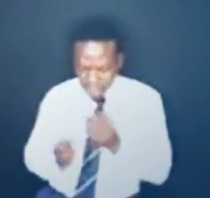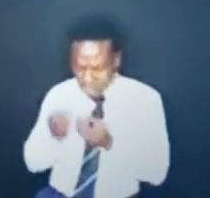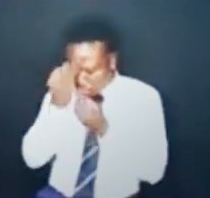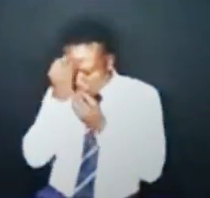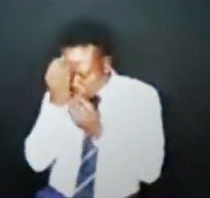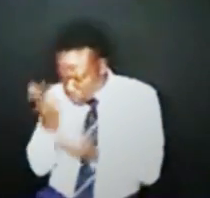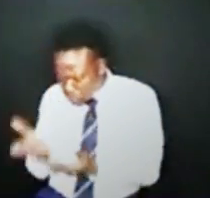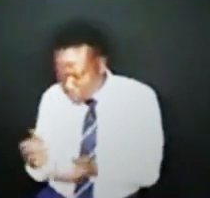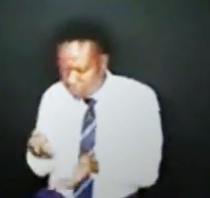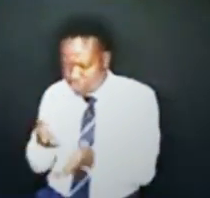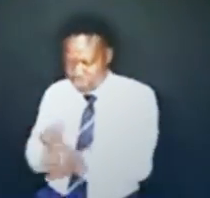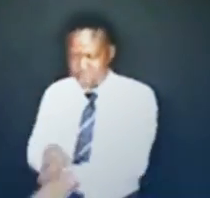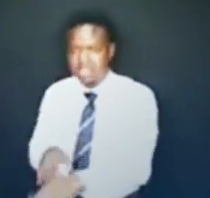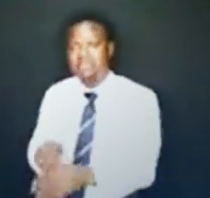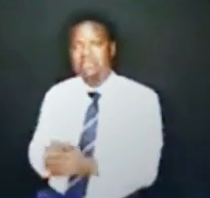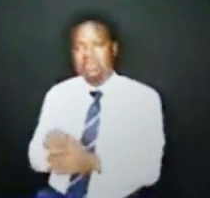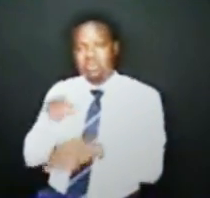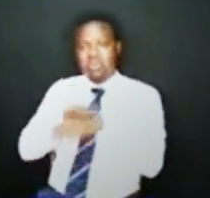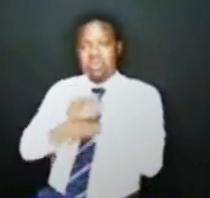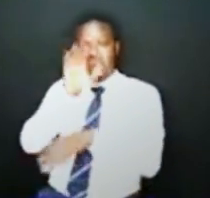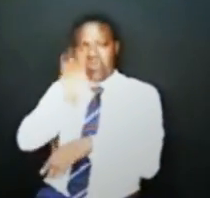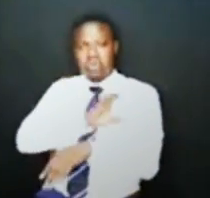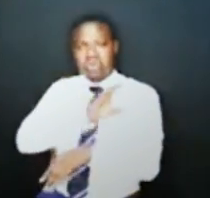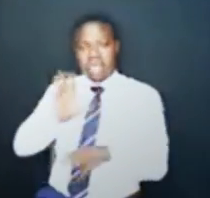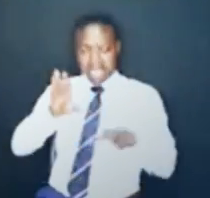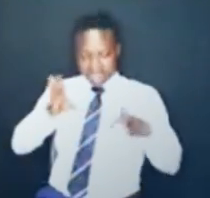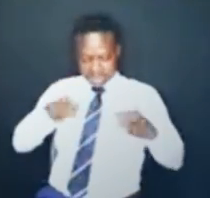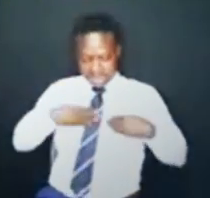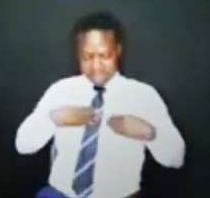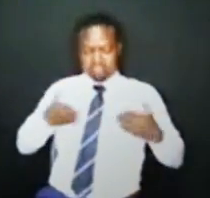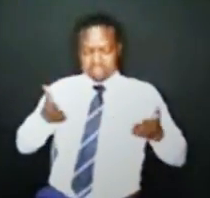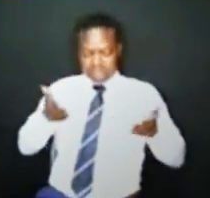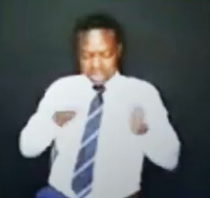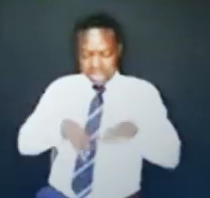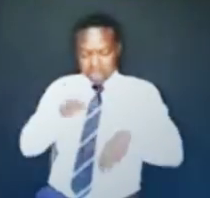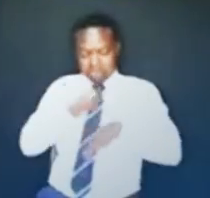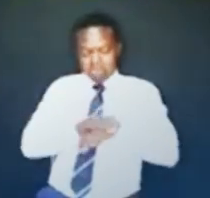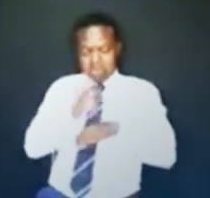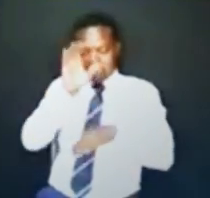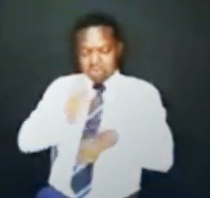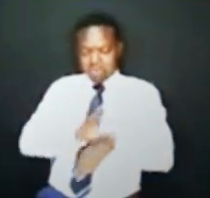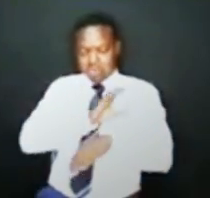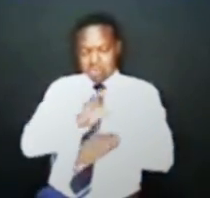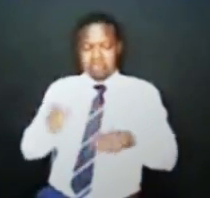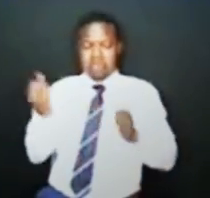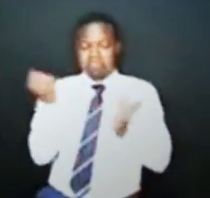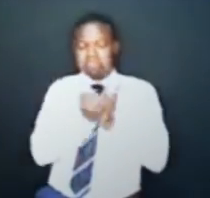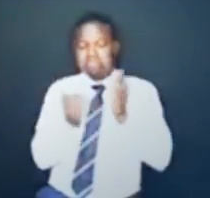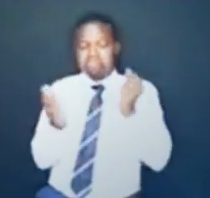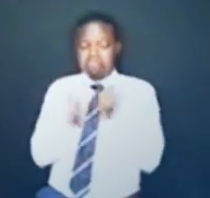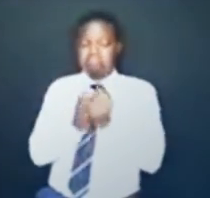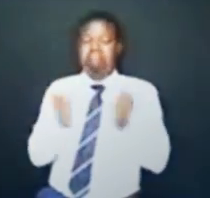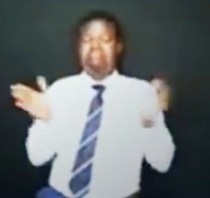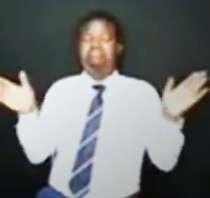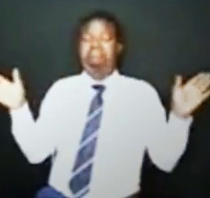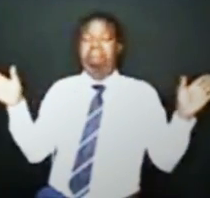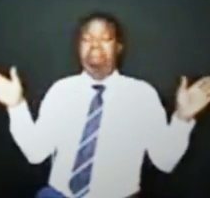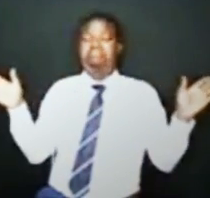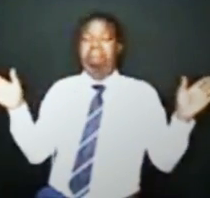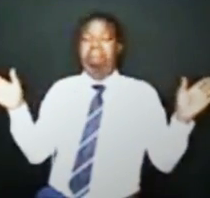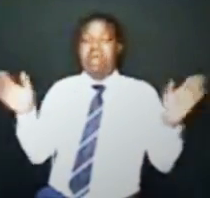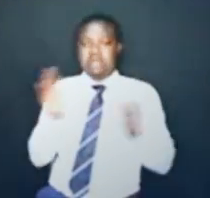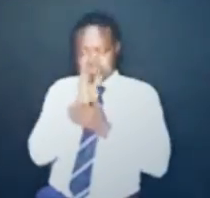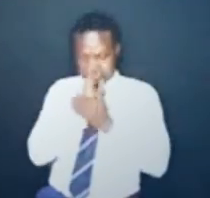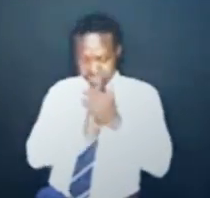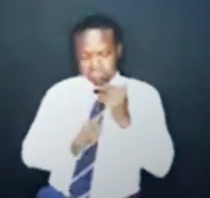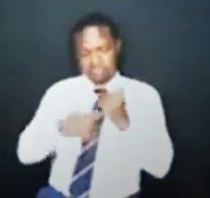death, even death on the cross. Now, Brian and Wansi, a year, sitie de kosi owo mu empo